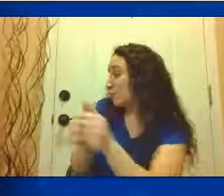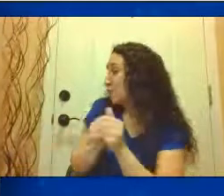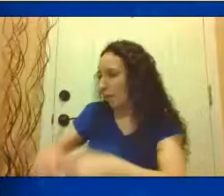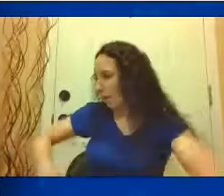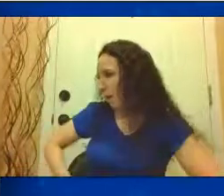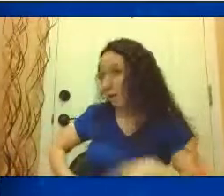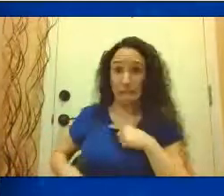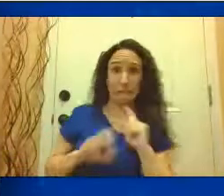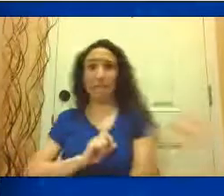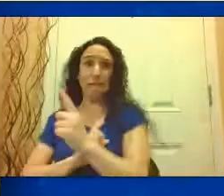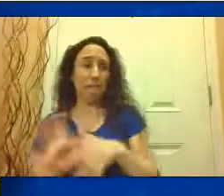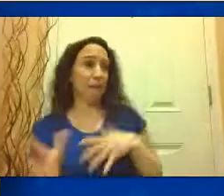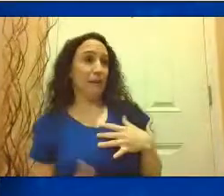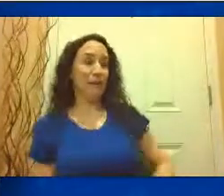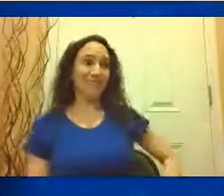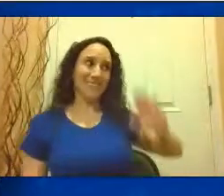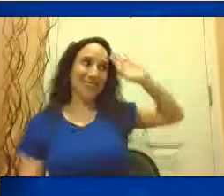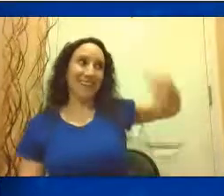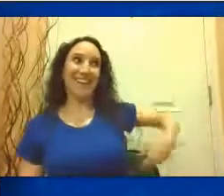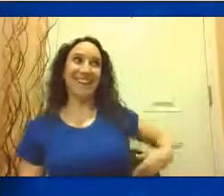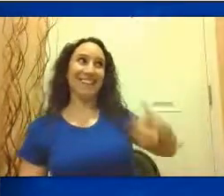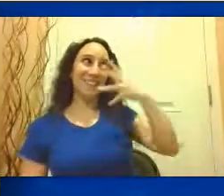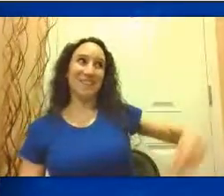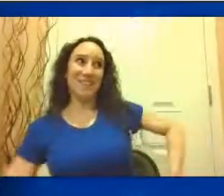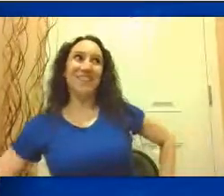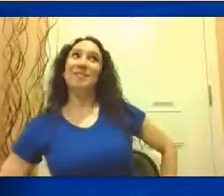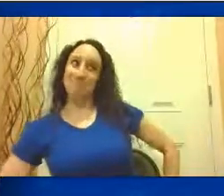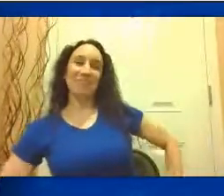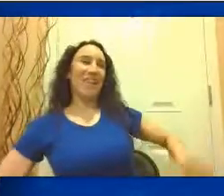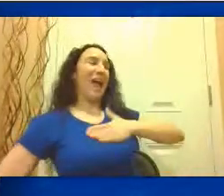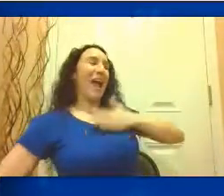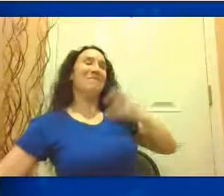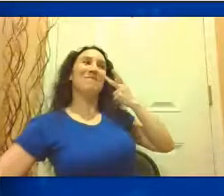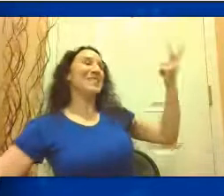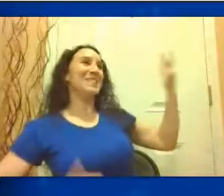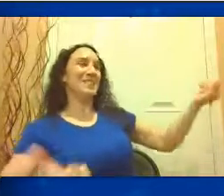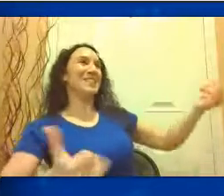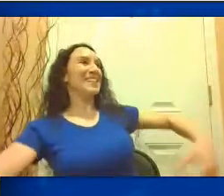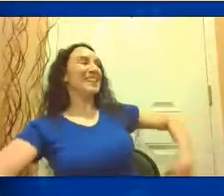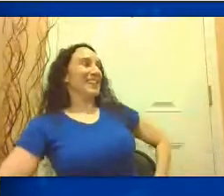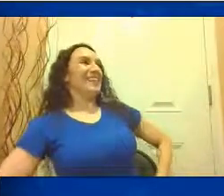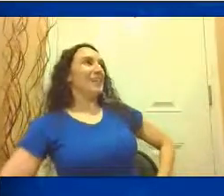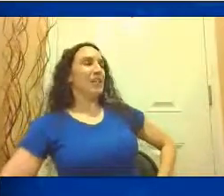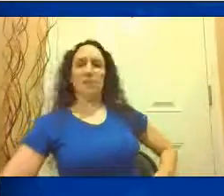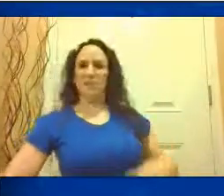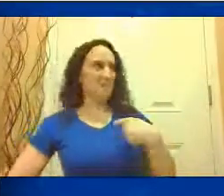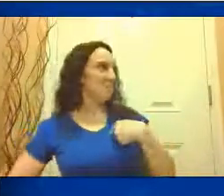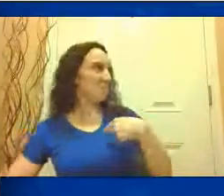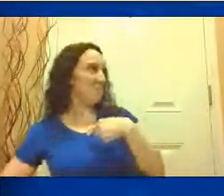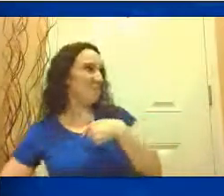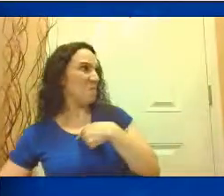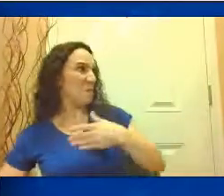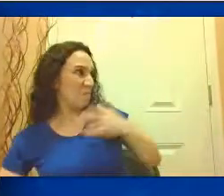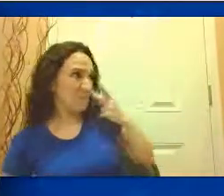Ah! Hello, Mr. Big Wolf. We're so glad you're here. We are? We